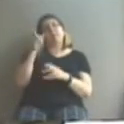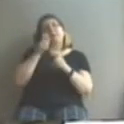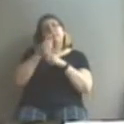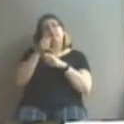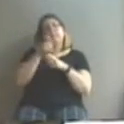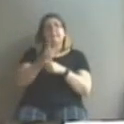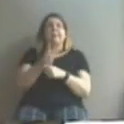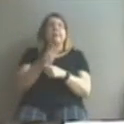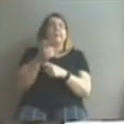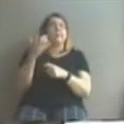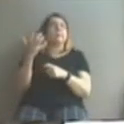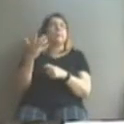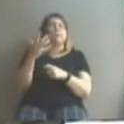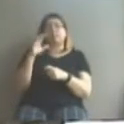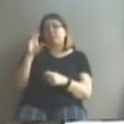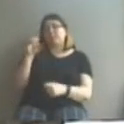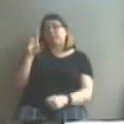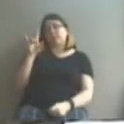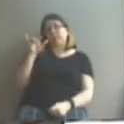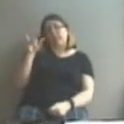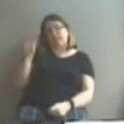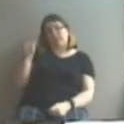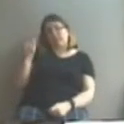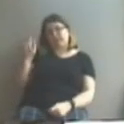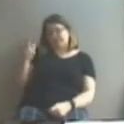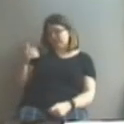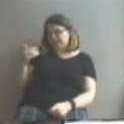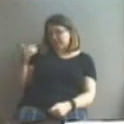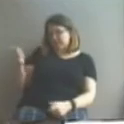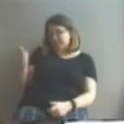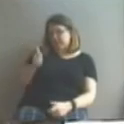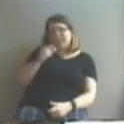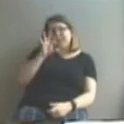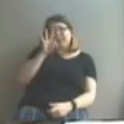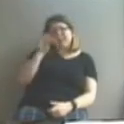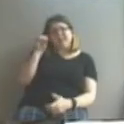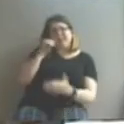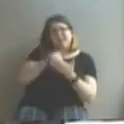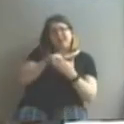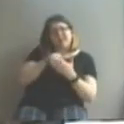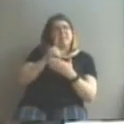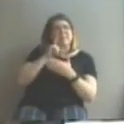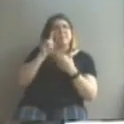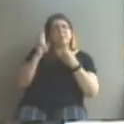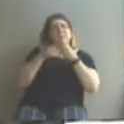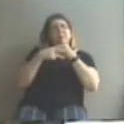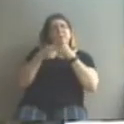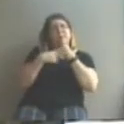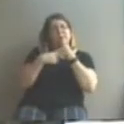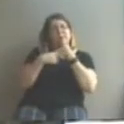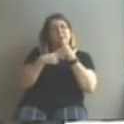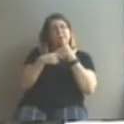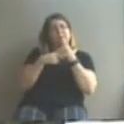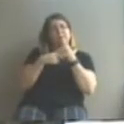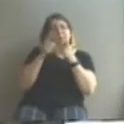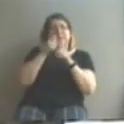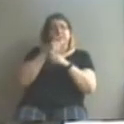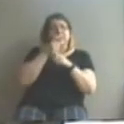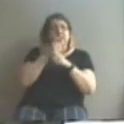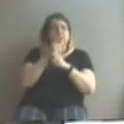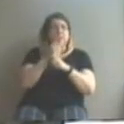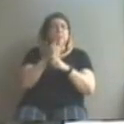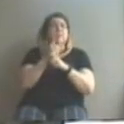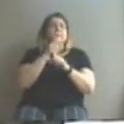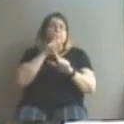annually, and Cordelia would have to help me, was it $90,000 in savings from a year